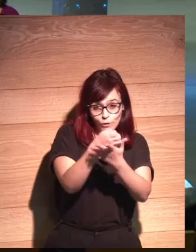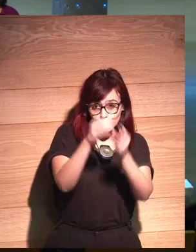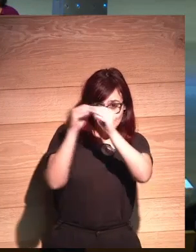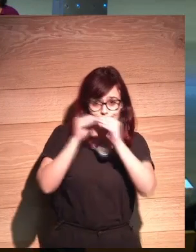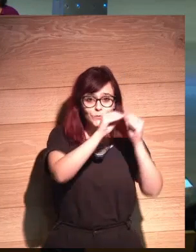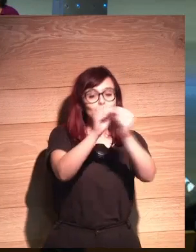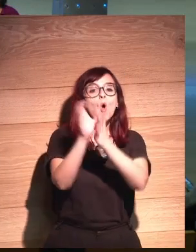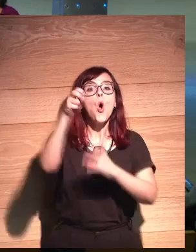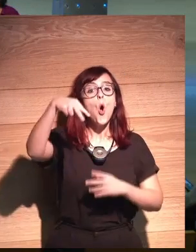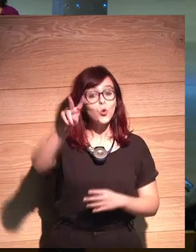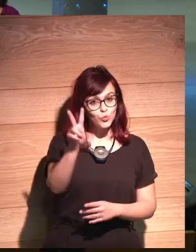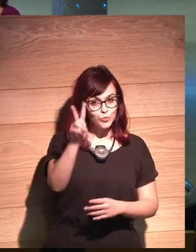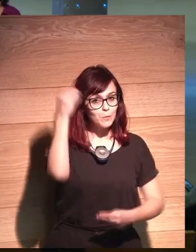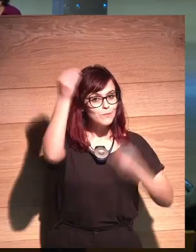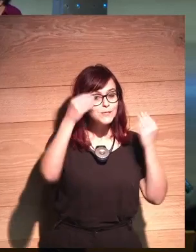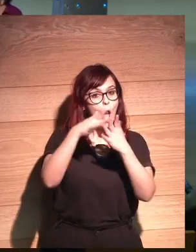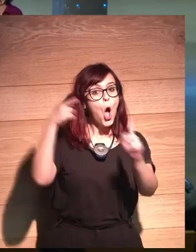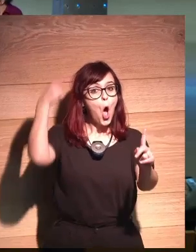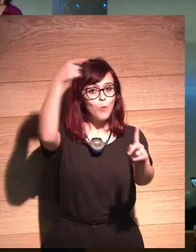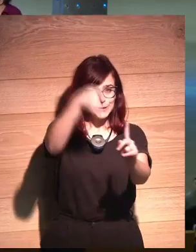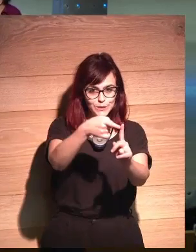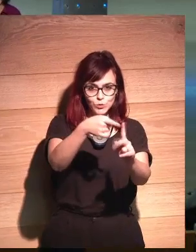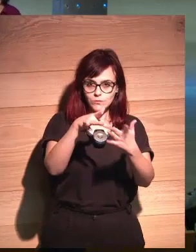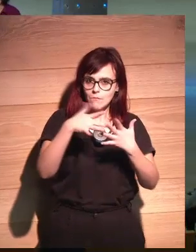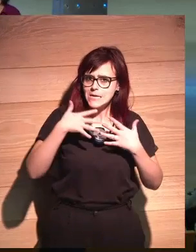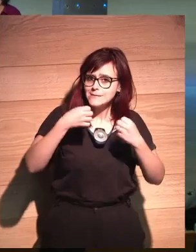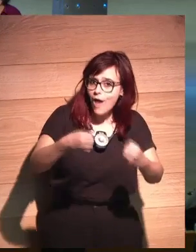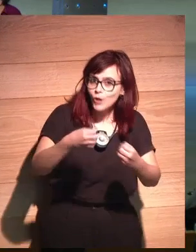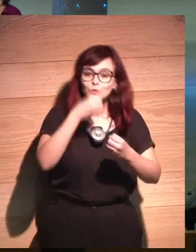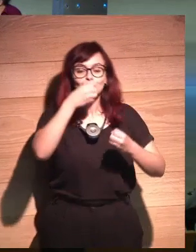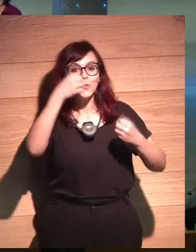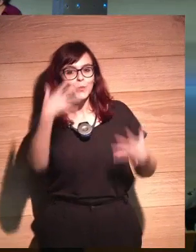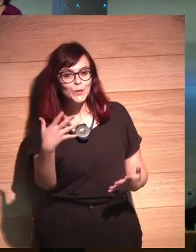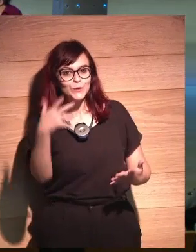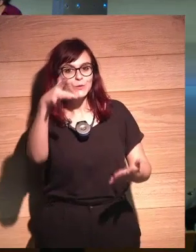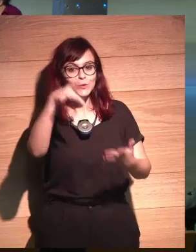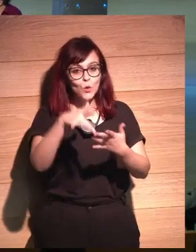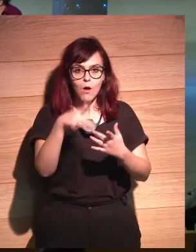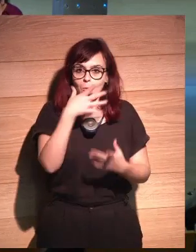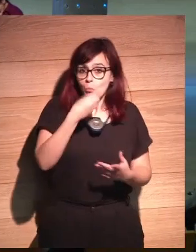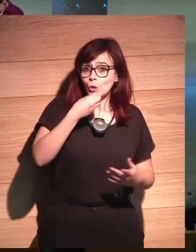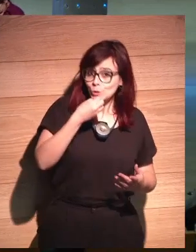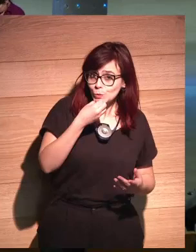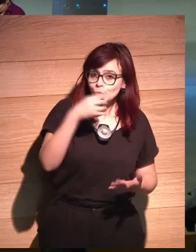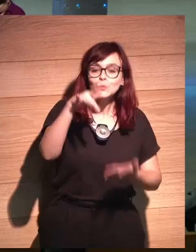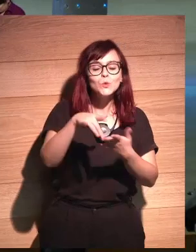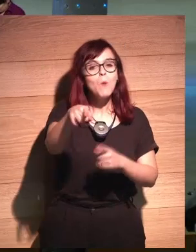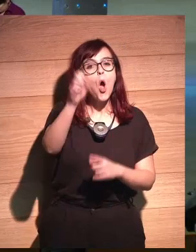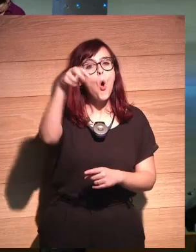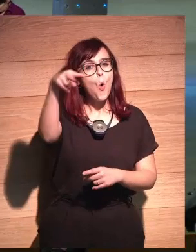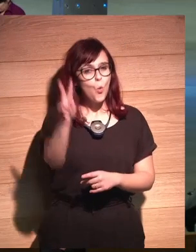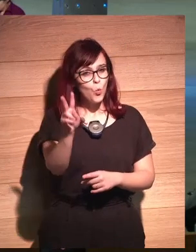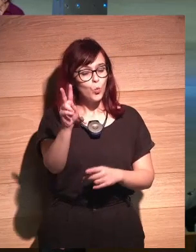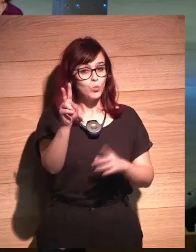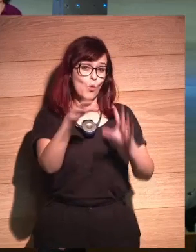I think that we all agree on the fact that when the United Nations created the development goals that are very beautiful, very